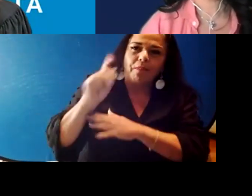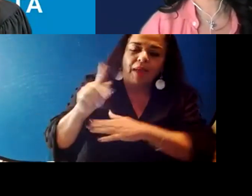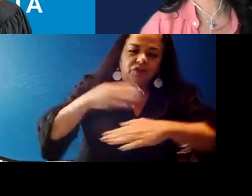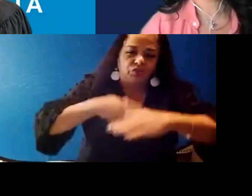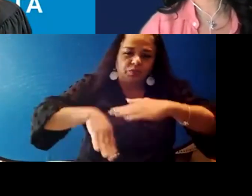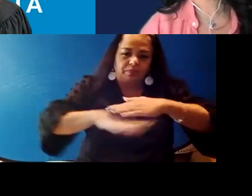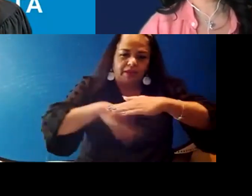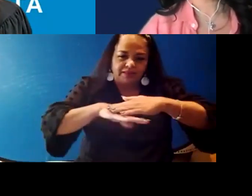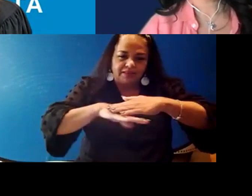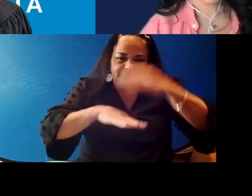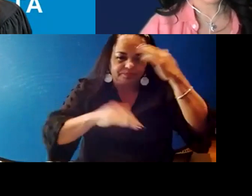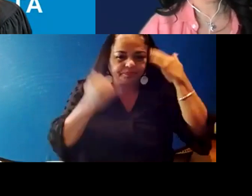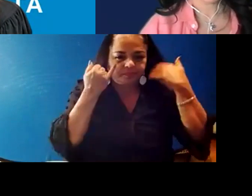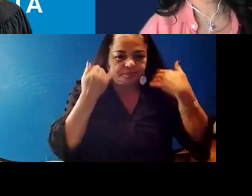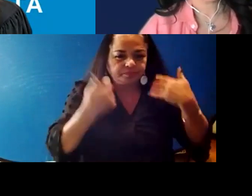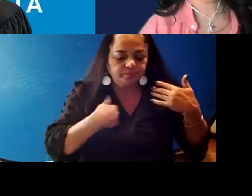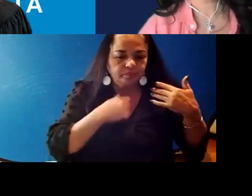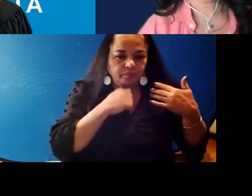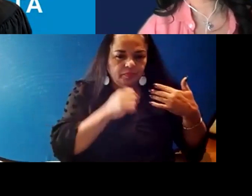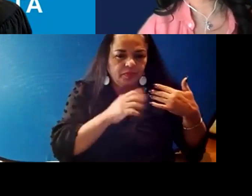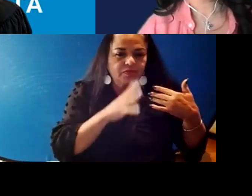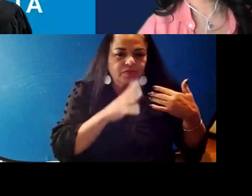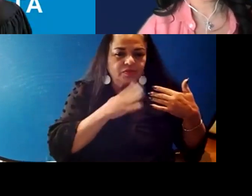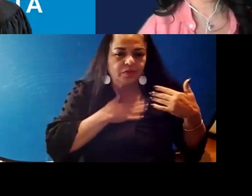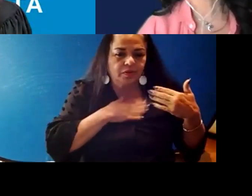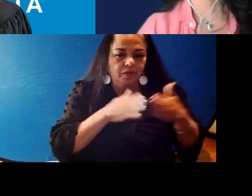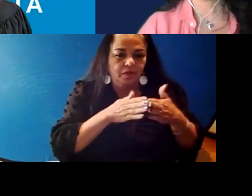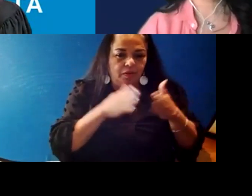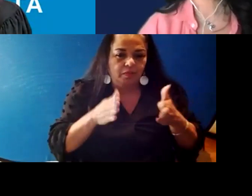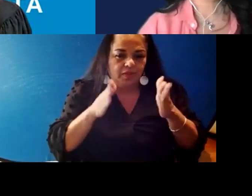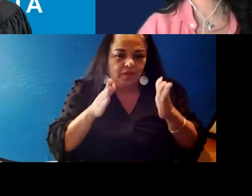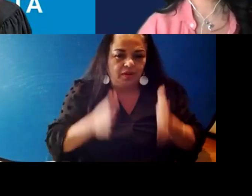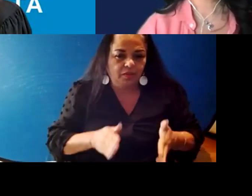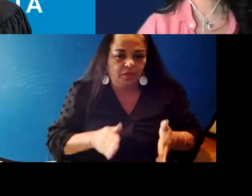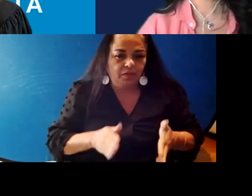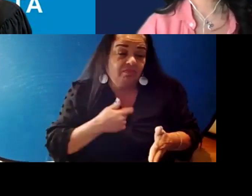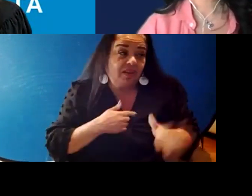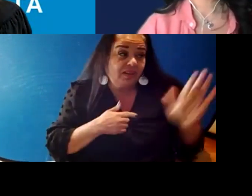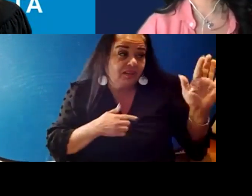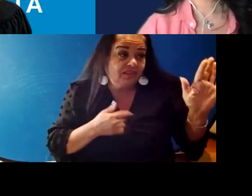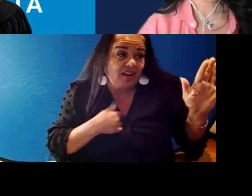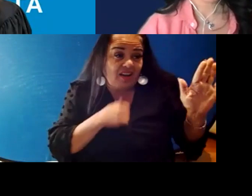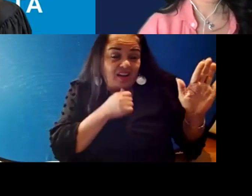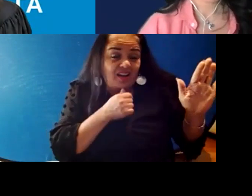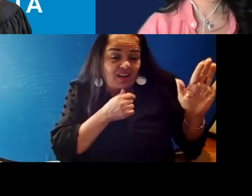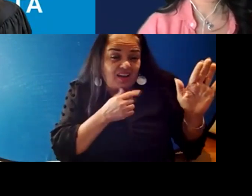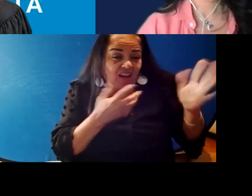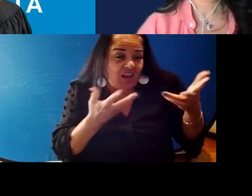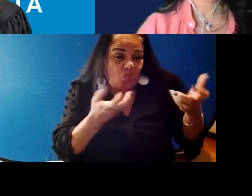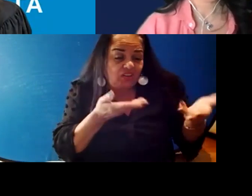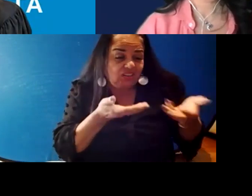like, if I don't talk to my neighbors, it's a choice. I can talk, I can have a great, I just choose not to because I don't want to deal with